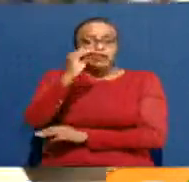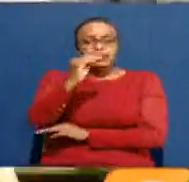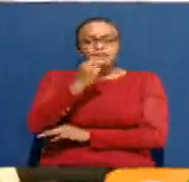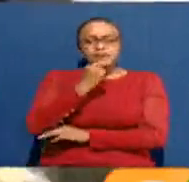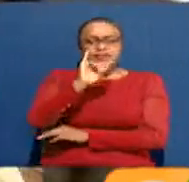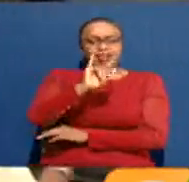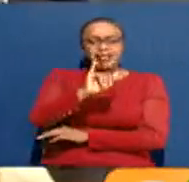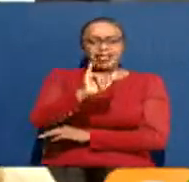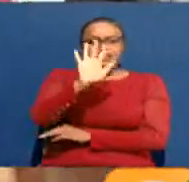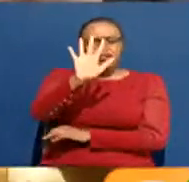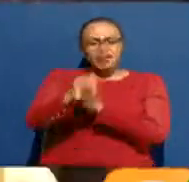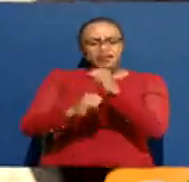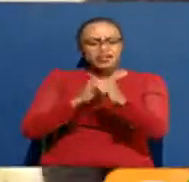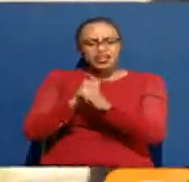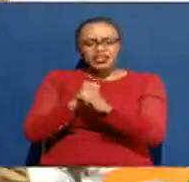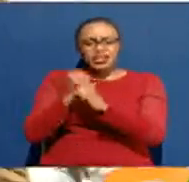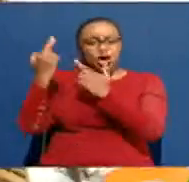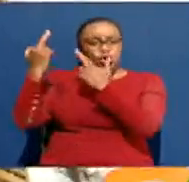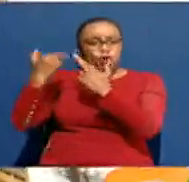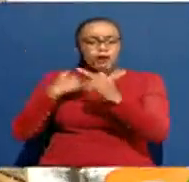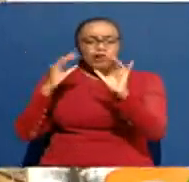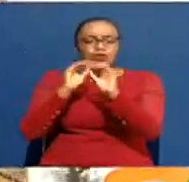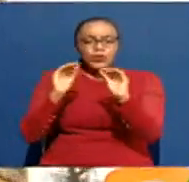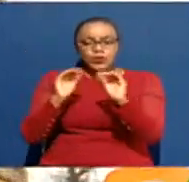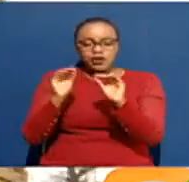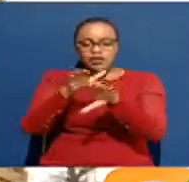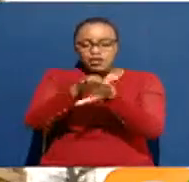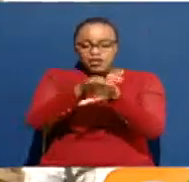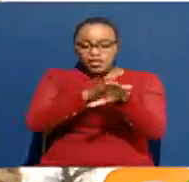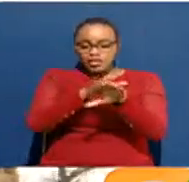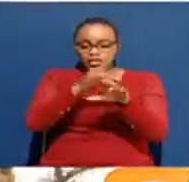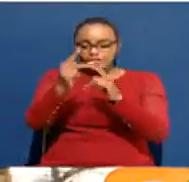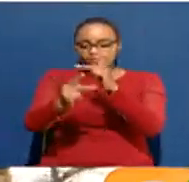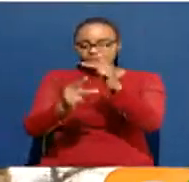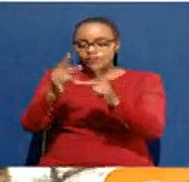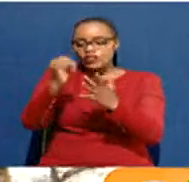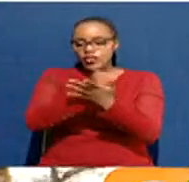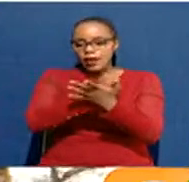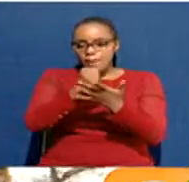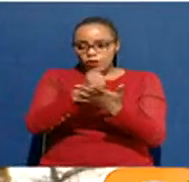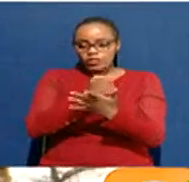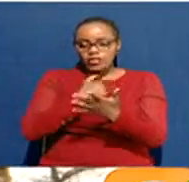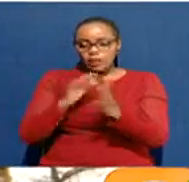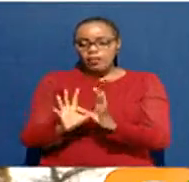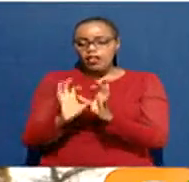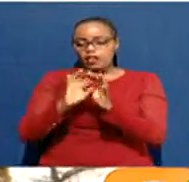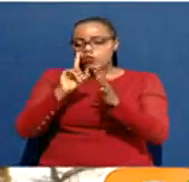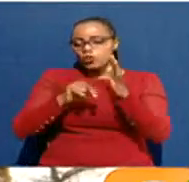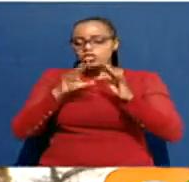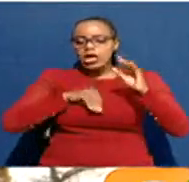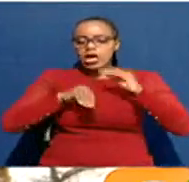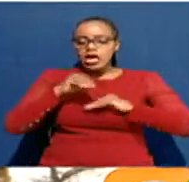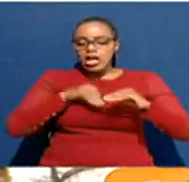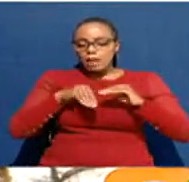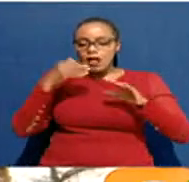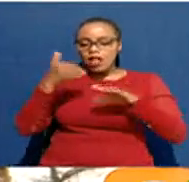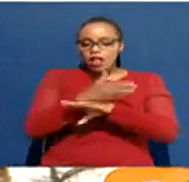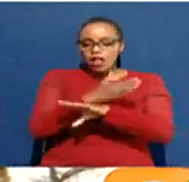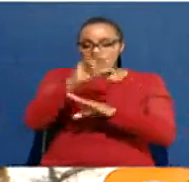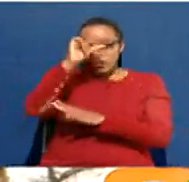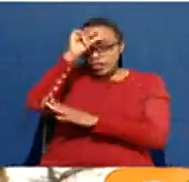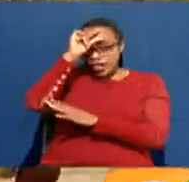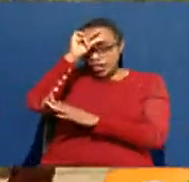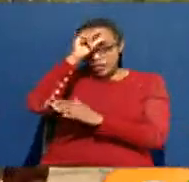another 5 years, there's still no hope. The delay in processing the passports has been attributed to corrupt cartels at the